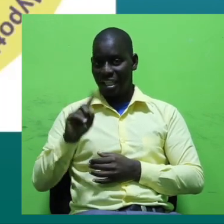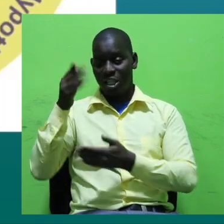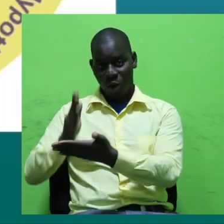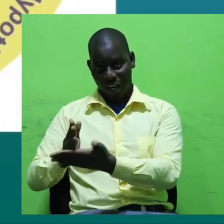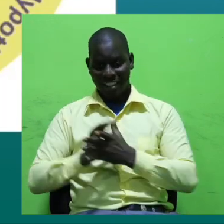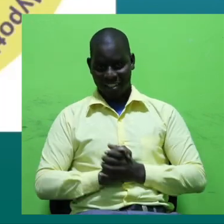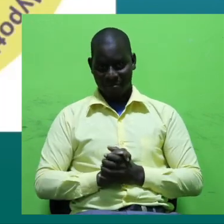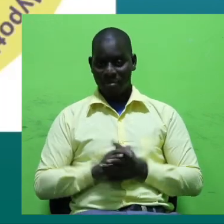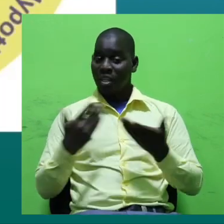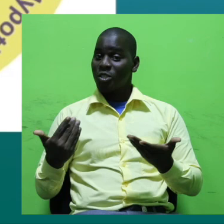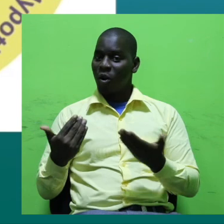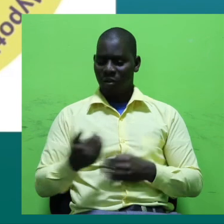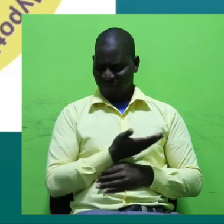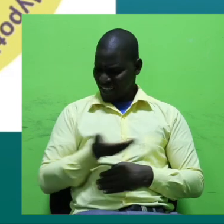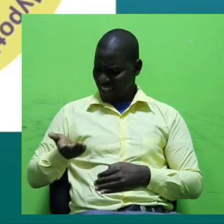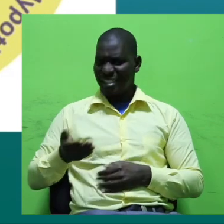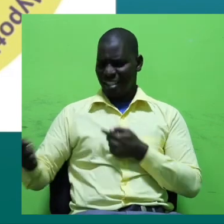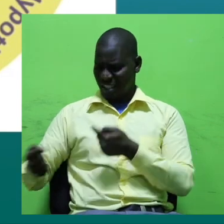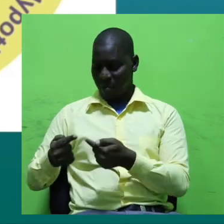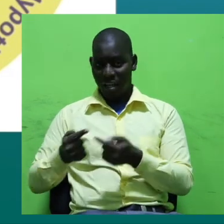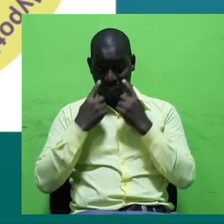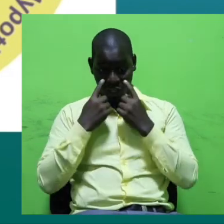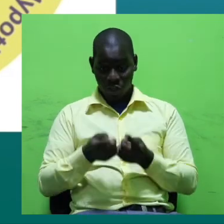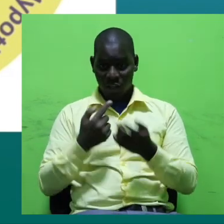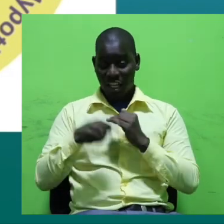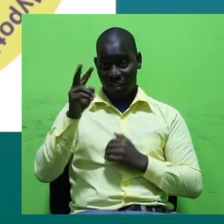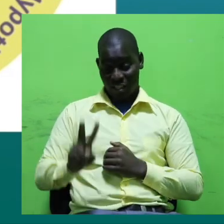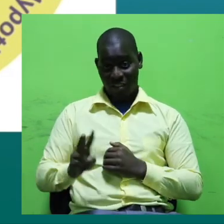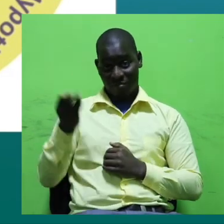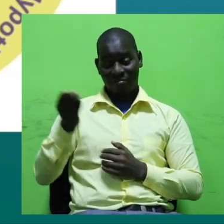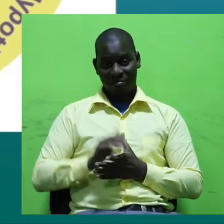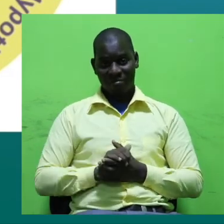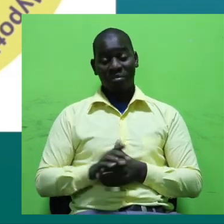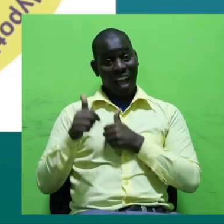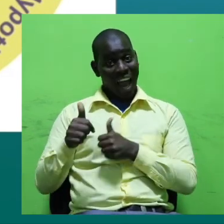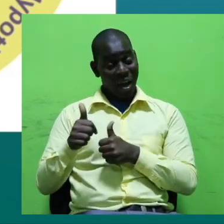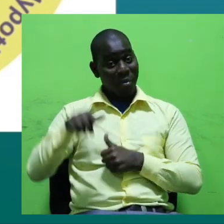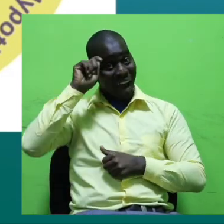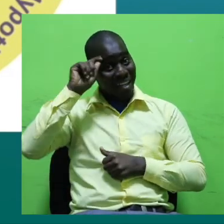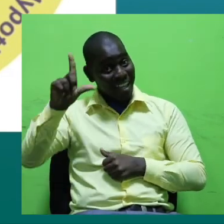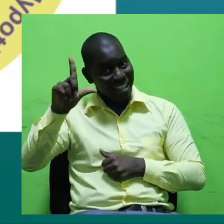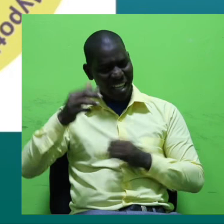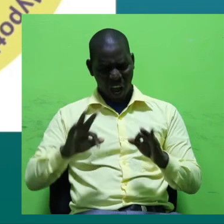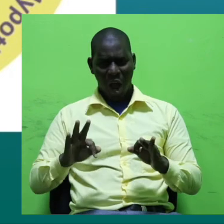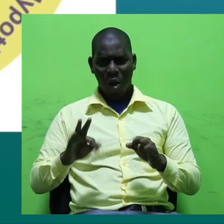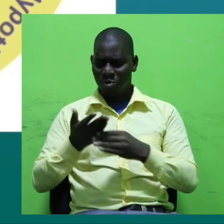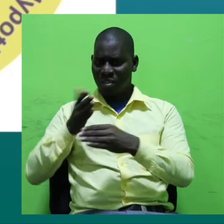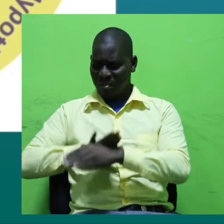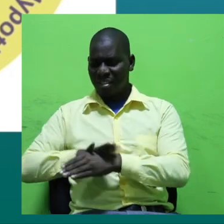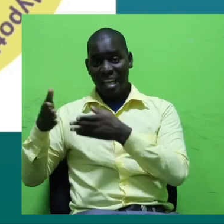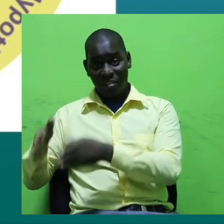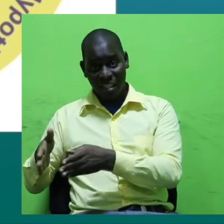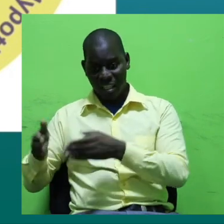you have understood how the scientific process is done in scientific studies. Now, as a biologist, you have